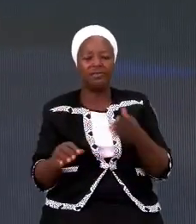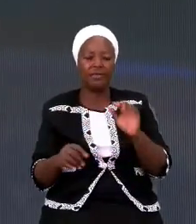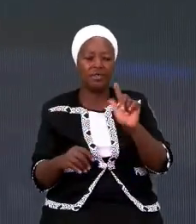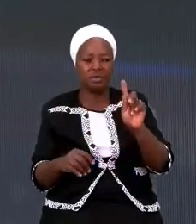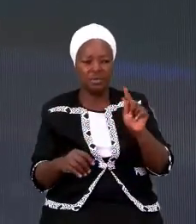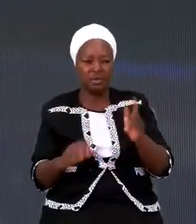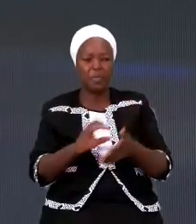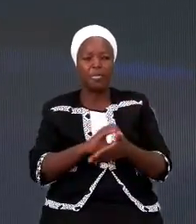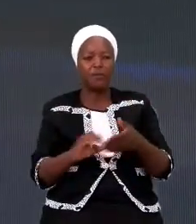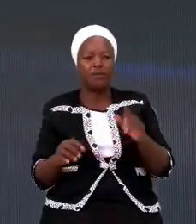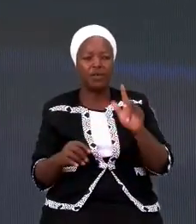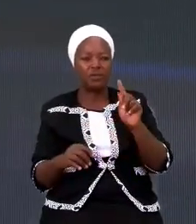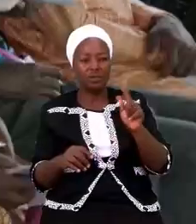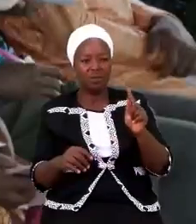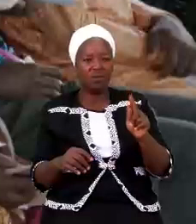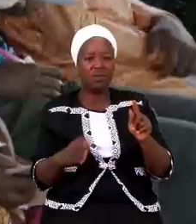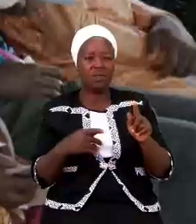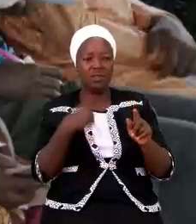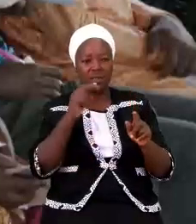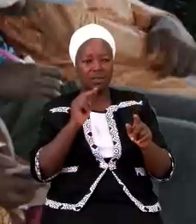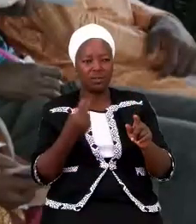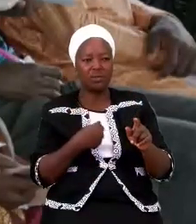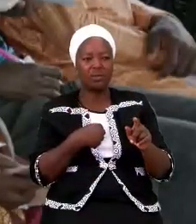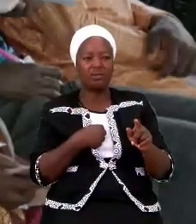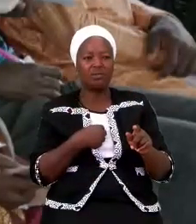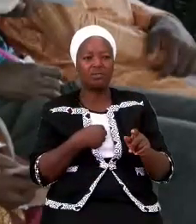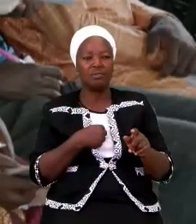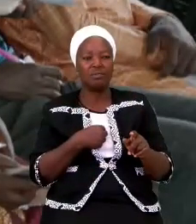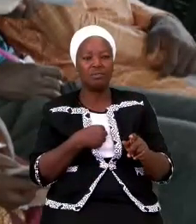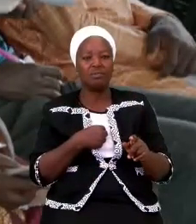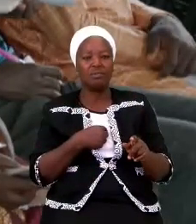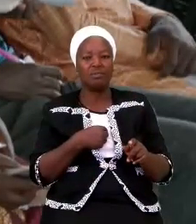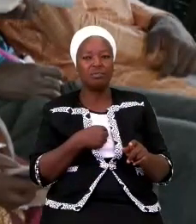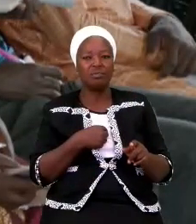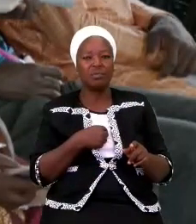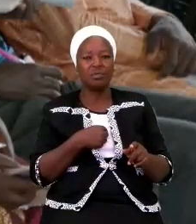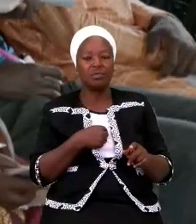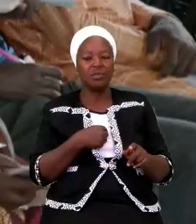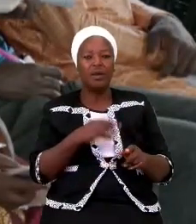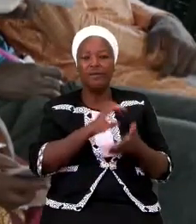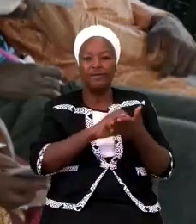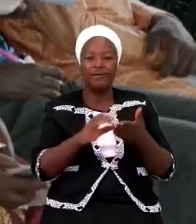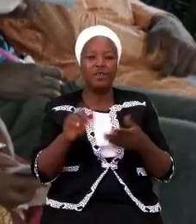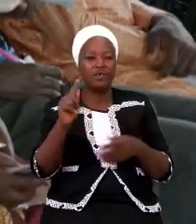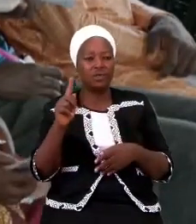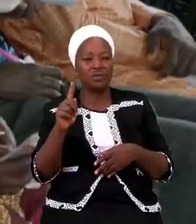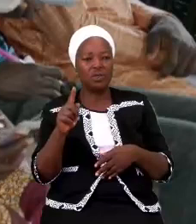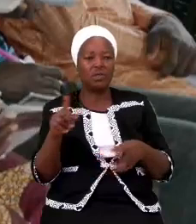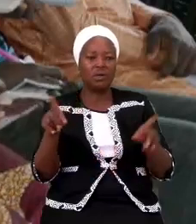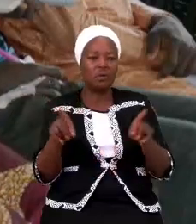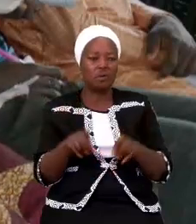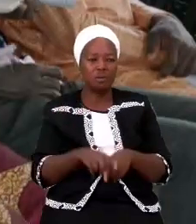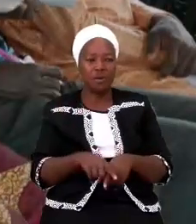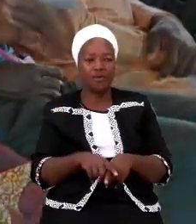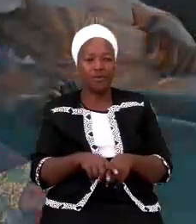verse 21, it says, wherefore, of these men which have